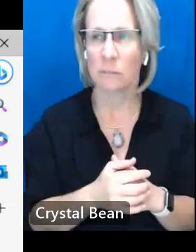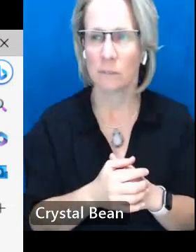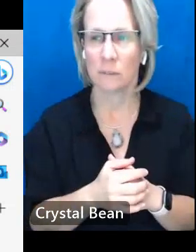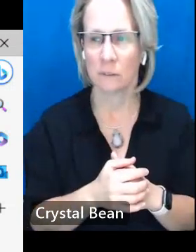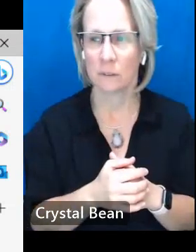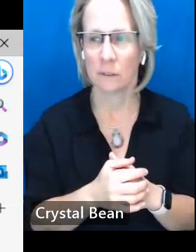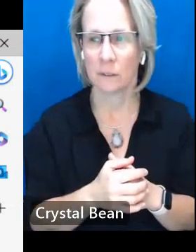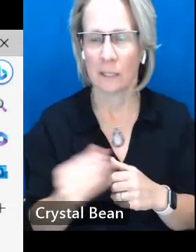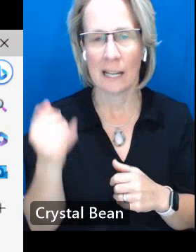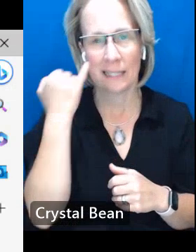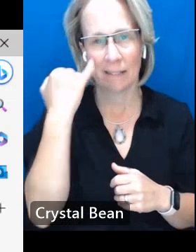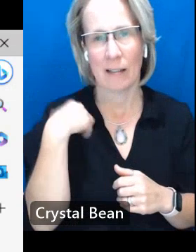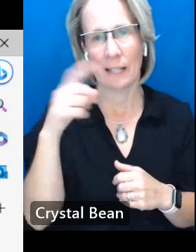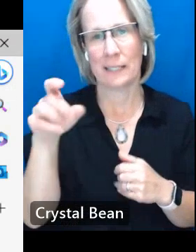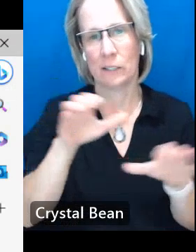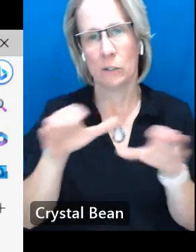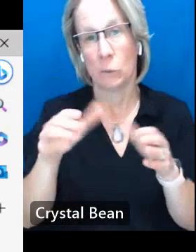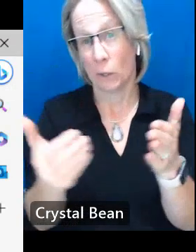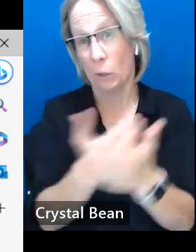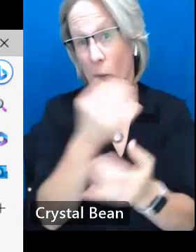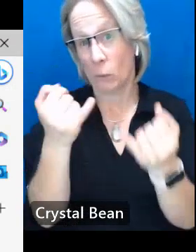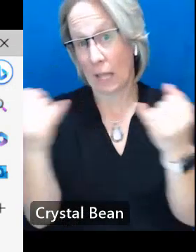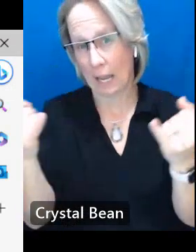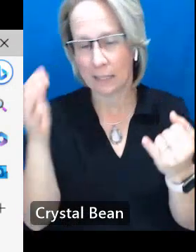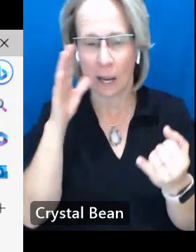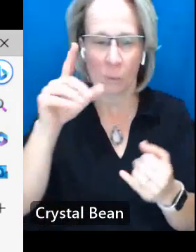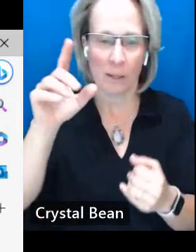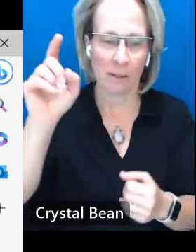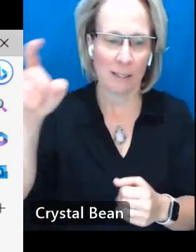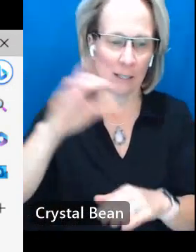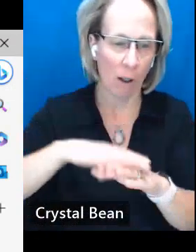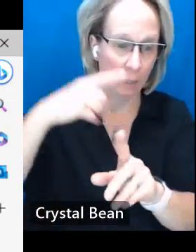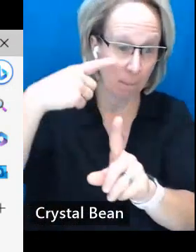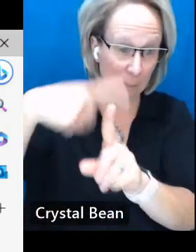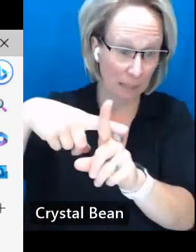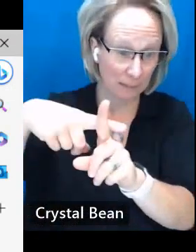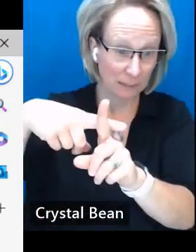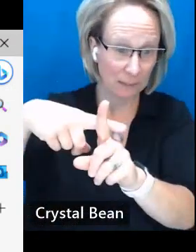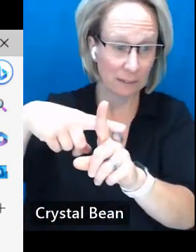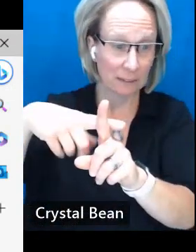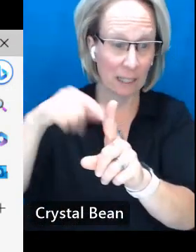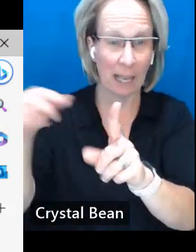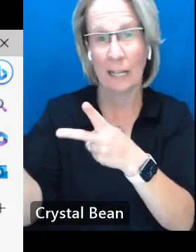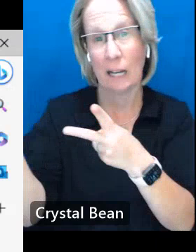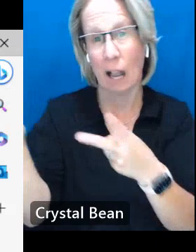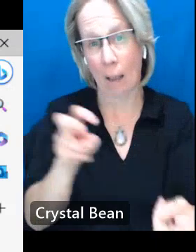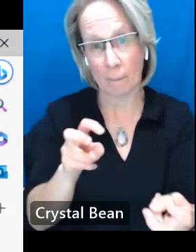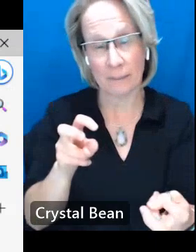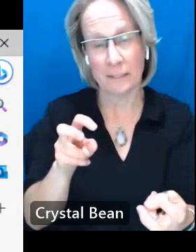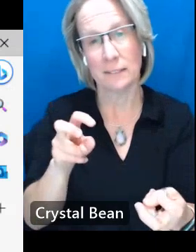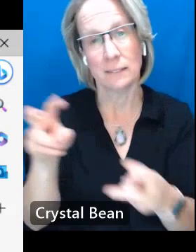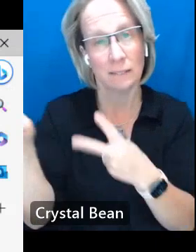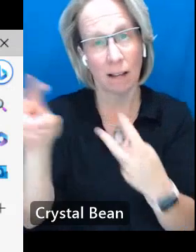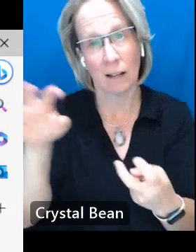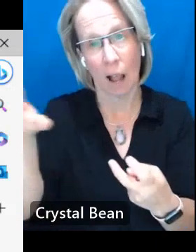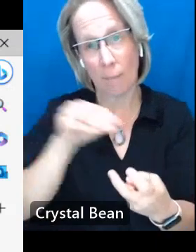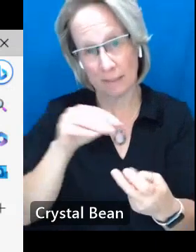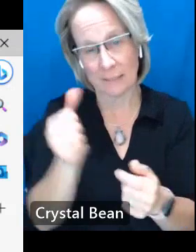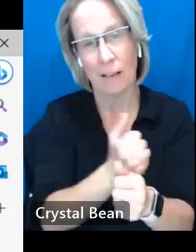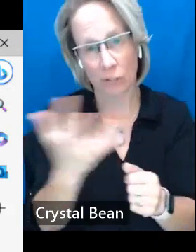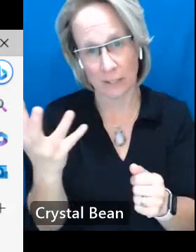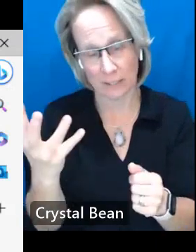do a new line, I click on this plus here, and it copies everything down, which is usually handy because a